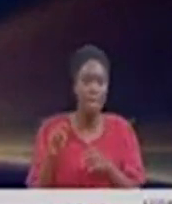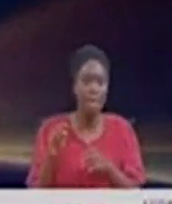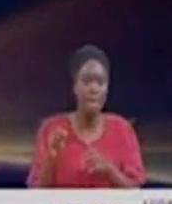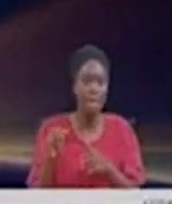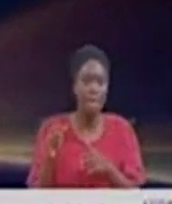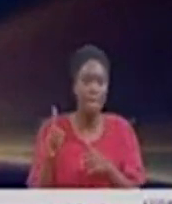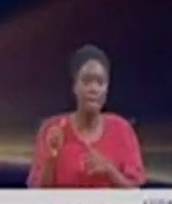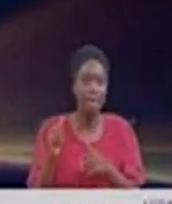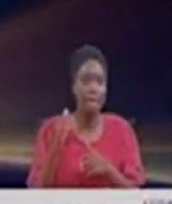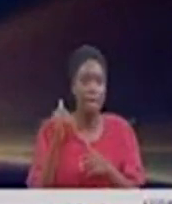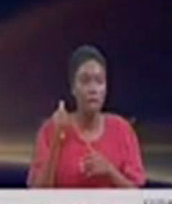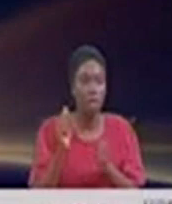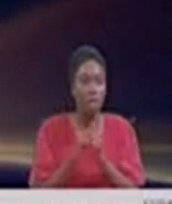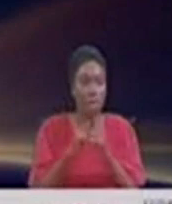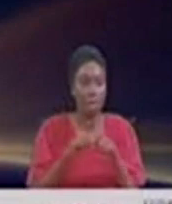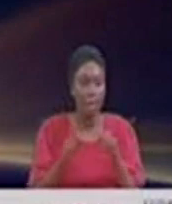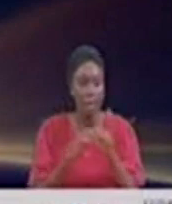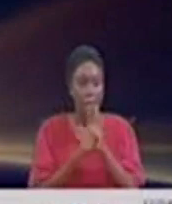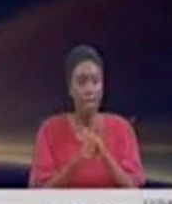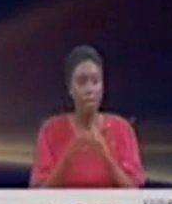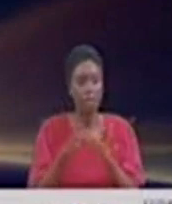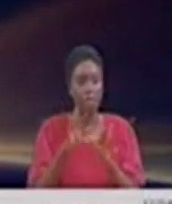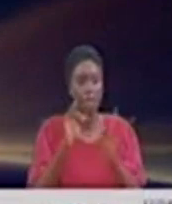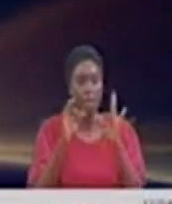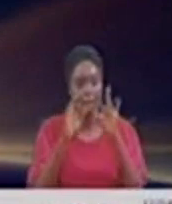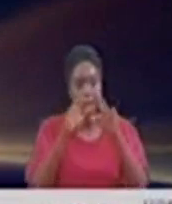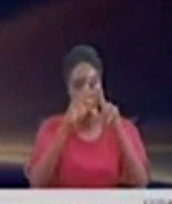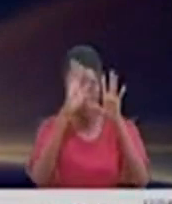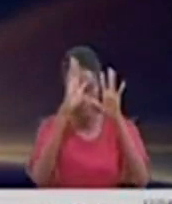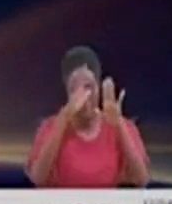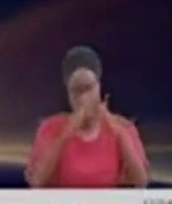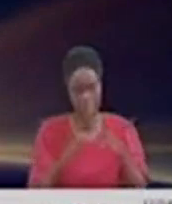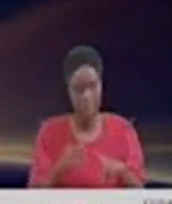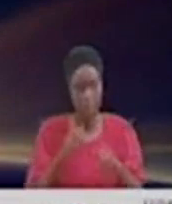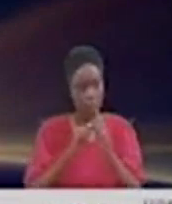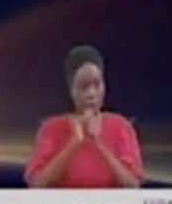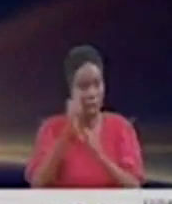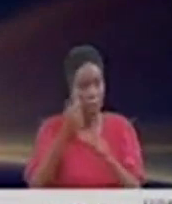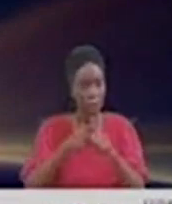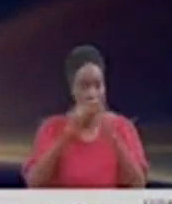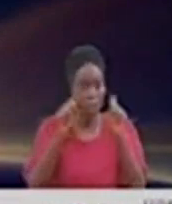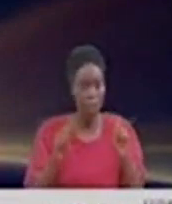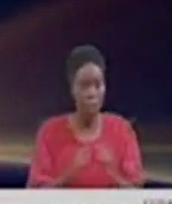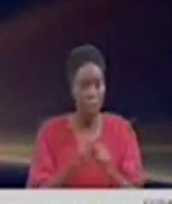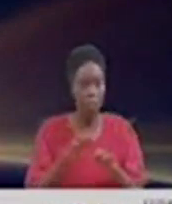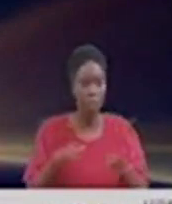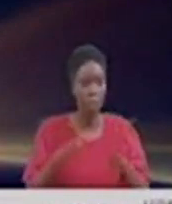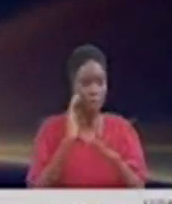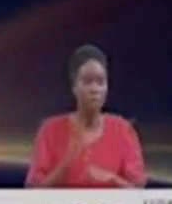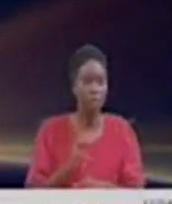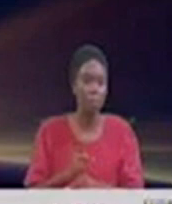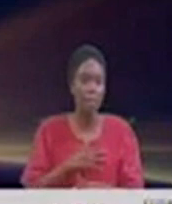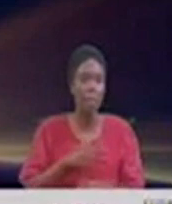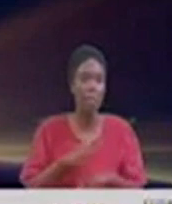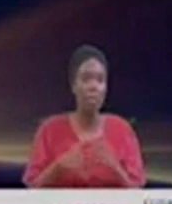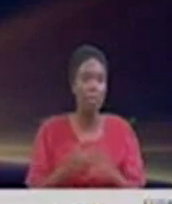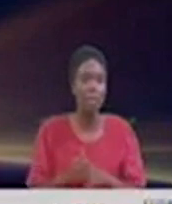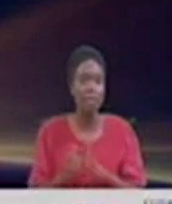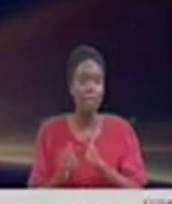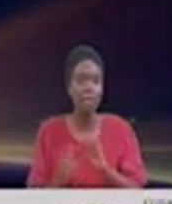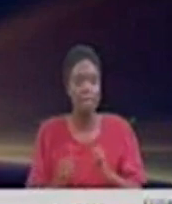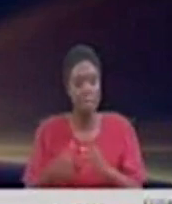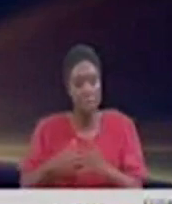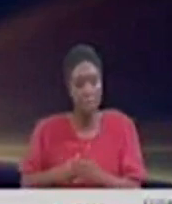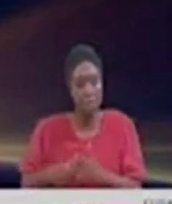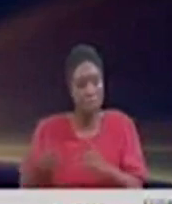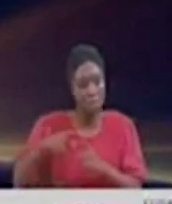ensign of their father's house. Far off about the tabernacle of the congregation shall they pitch. And on the east side